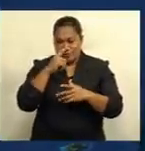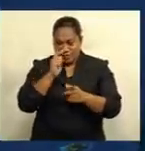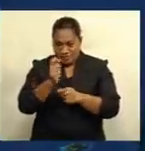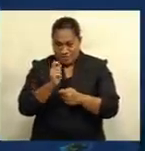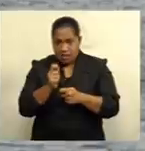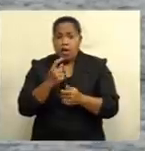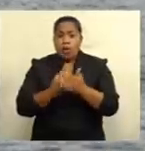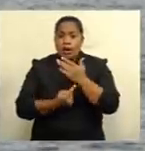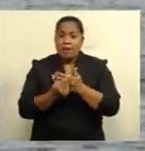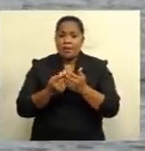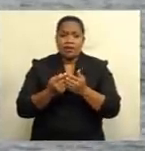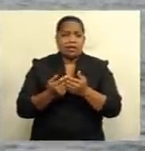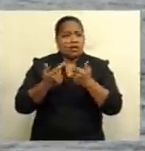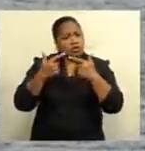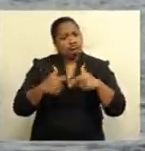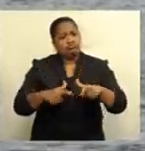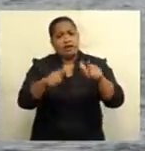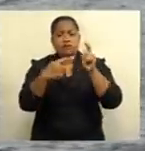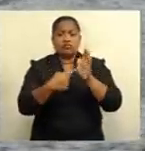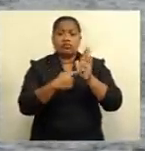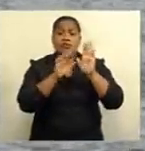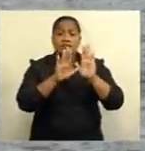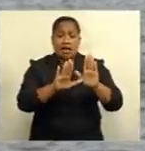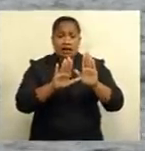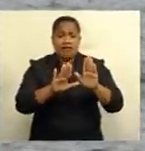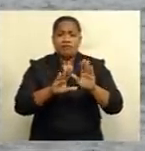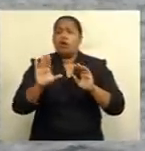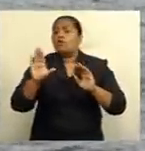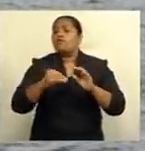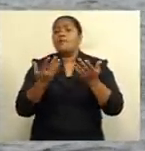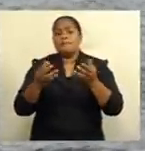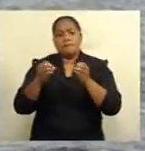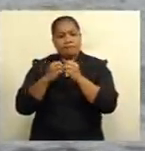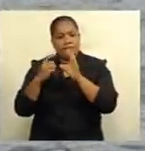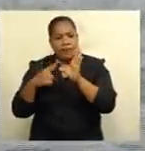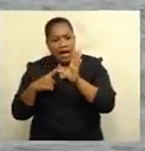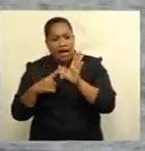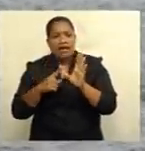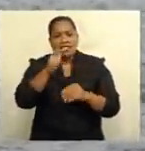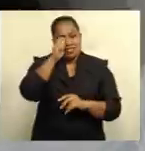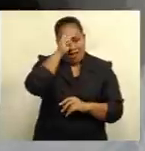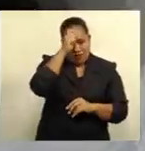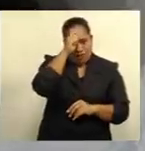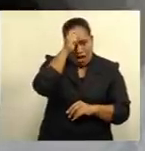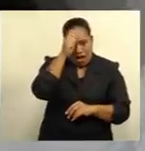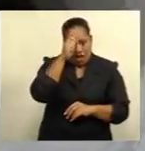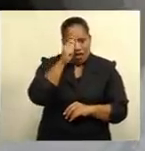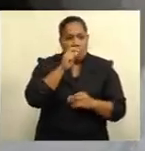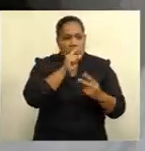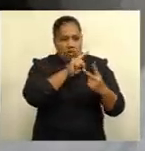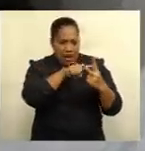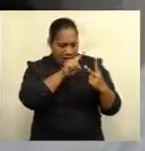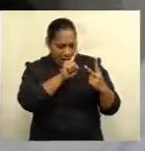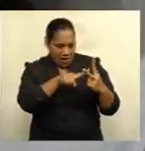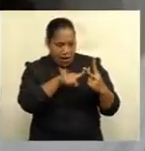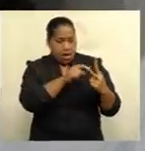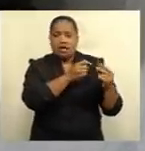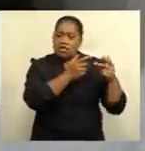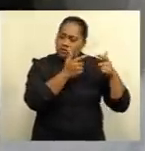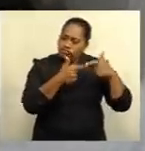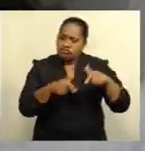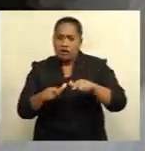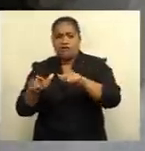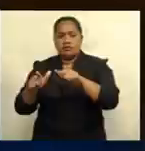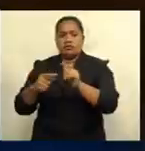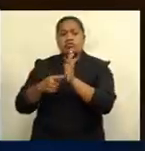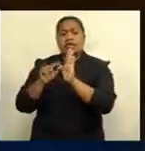all the way up to Bulitavu area, and they're coming from Ba and Tavua. These are the ones that we're